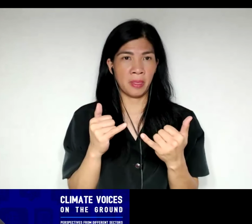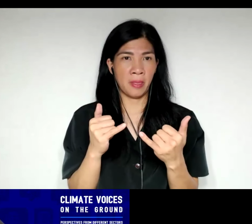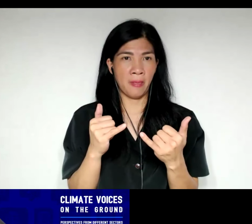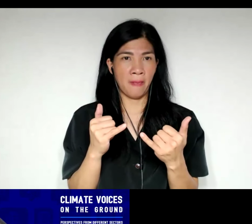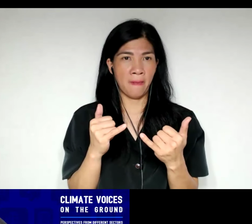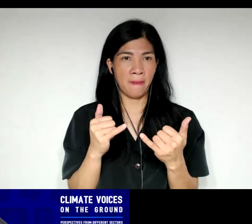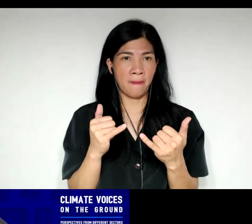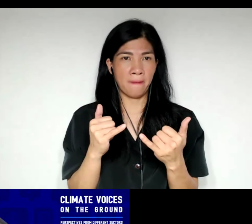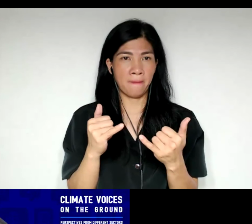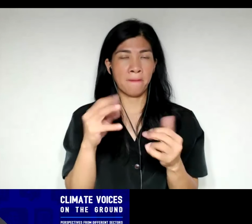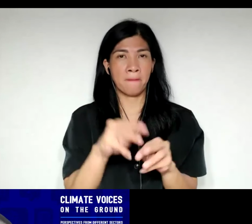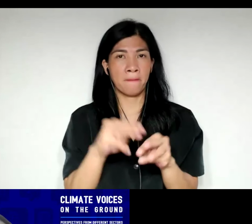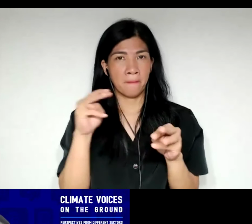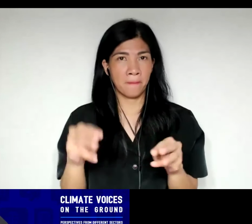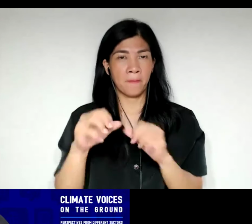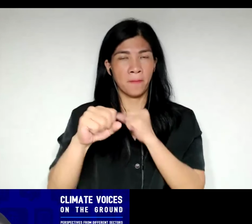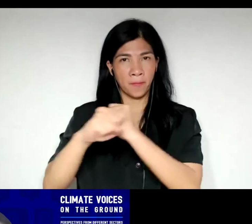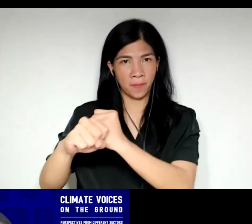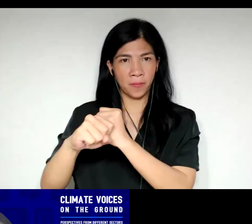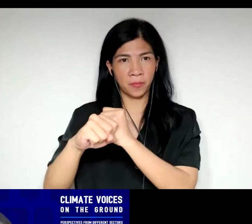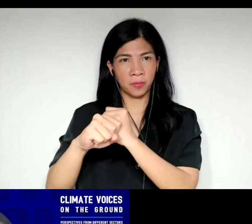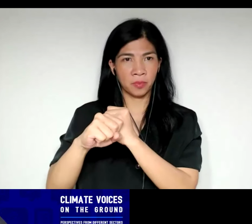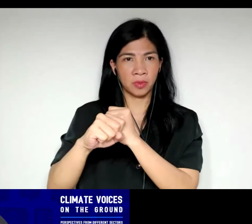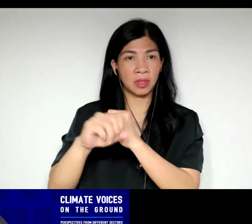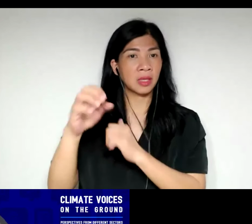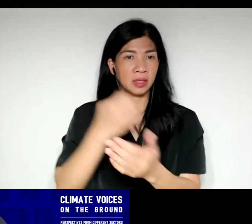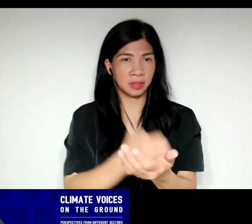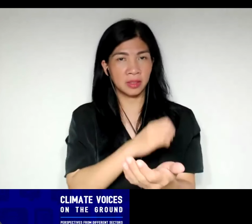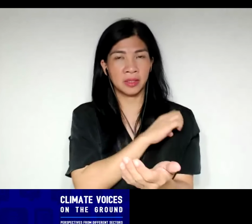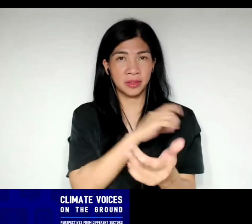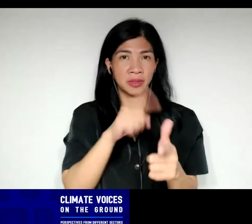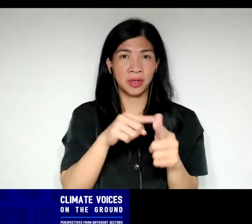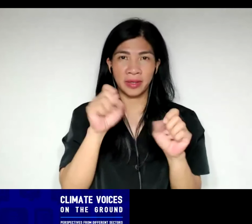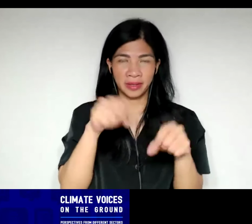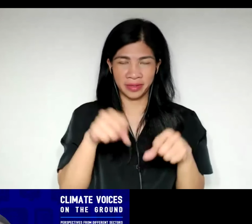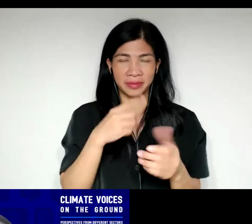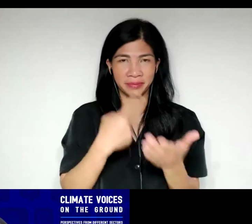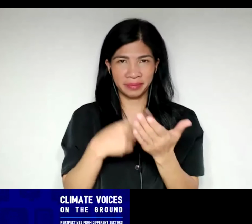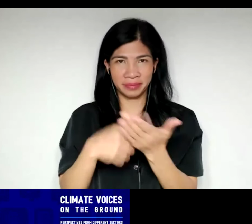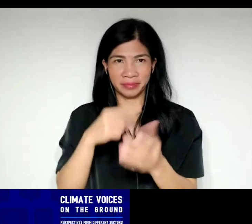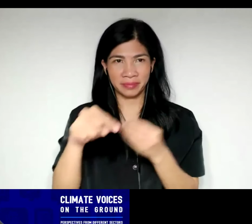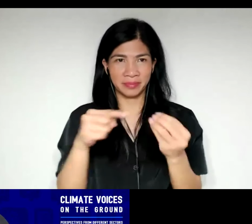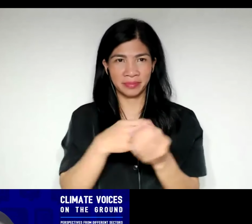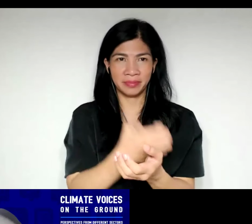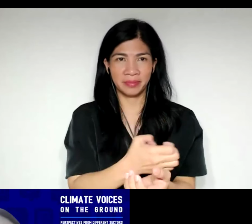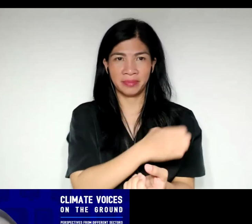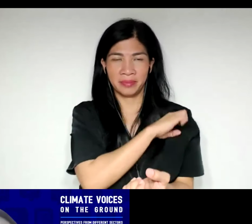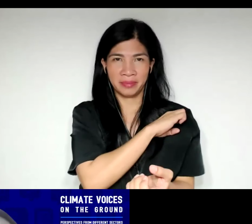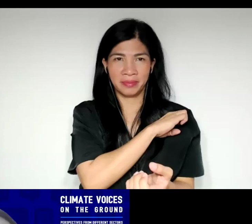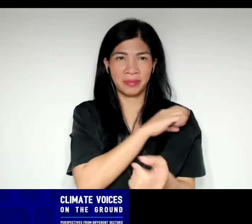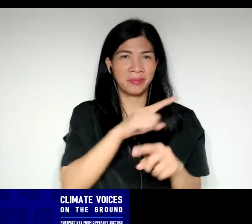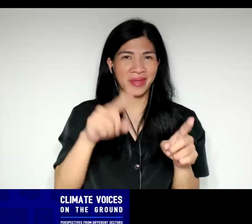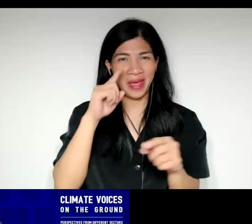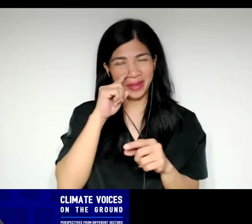one of my major streams of activism is also in energy. So I can talk about energy in a but I don't also want to bore you